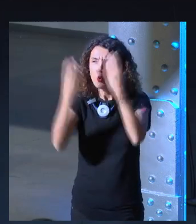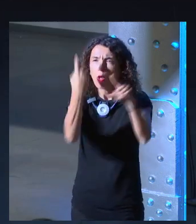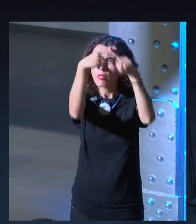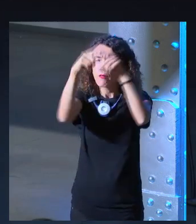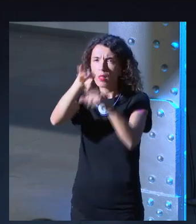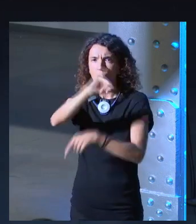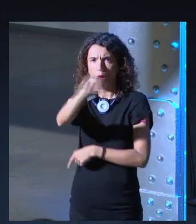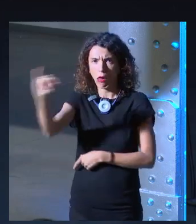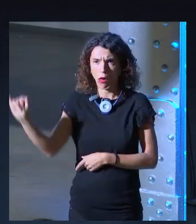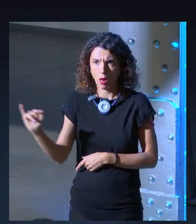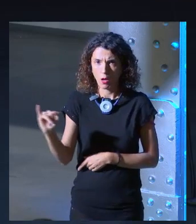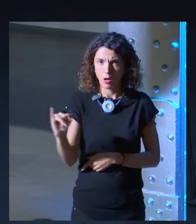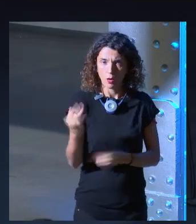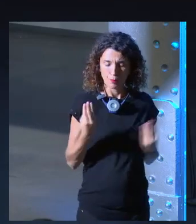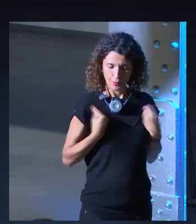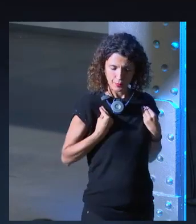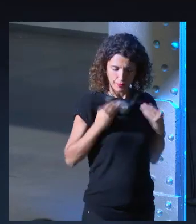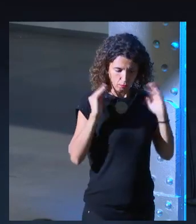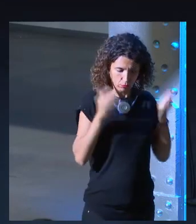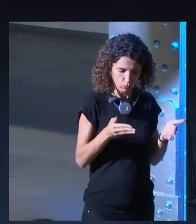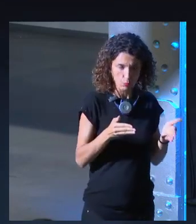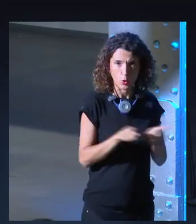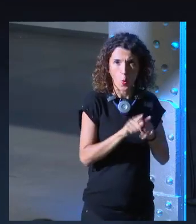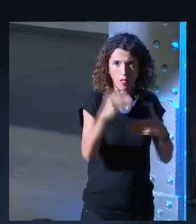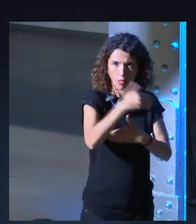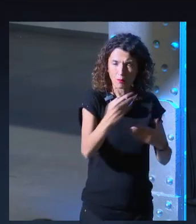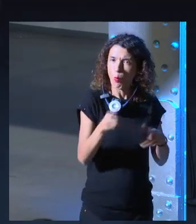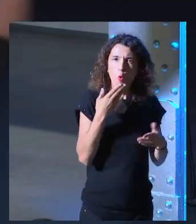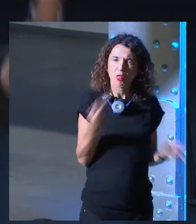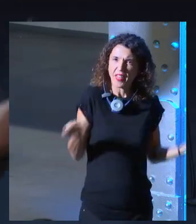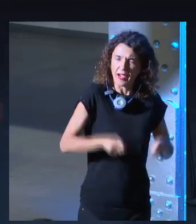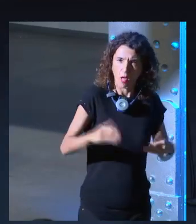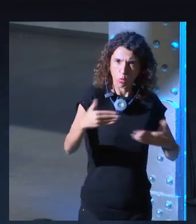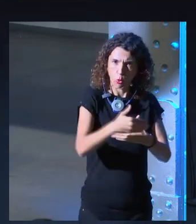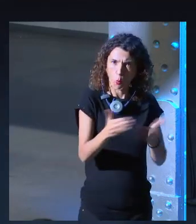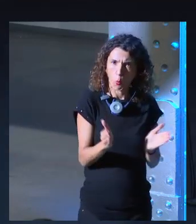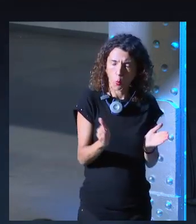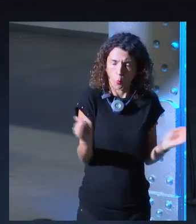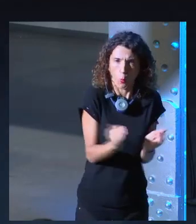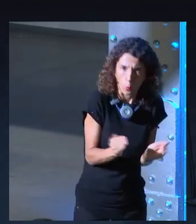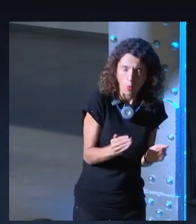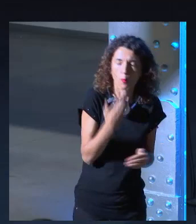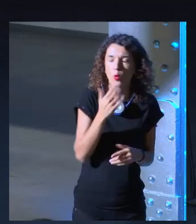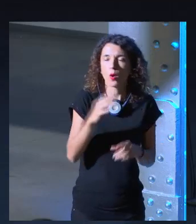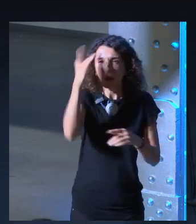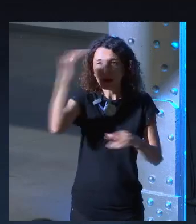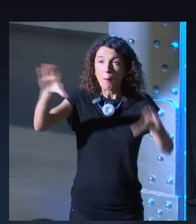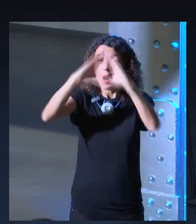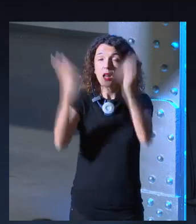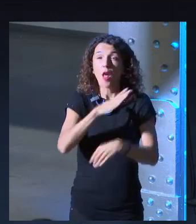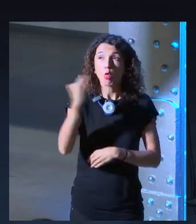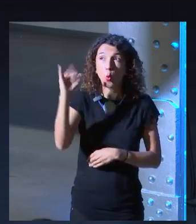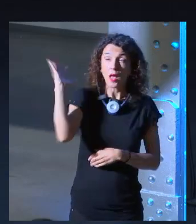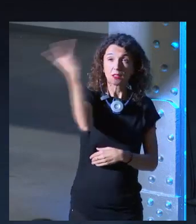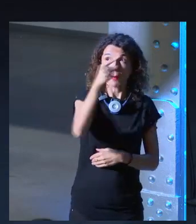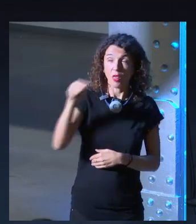very narrow. It was like looking at imagine the blue planet in space, but looking at it through a